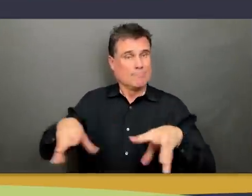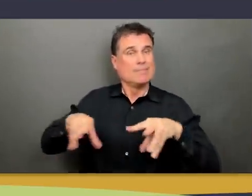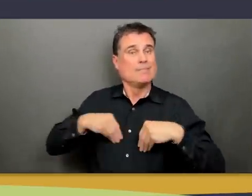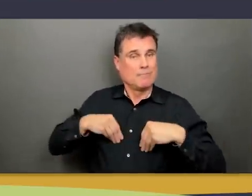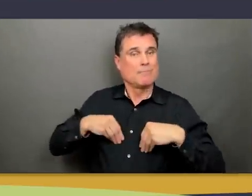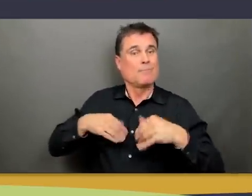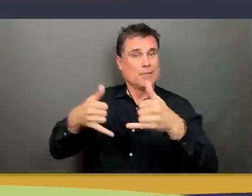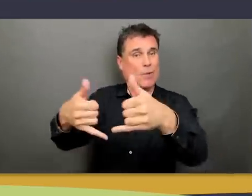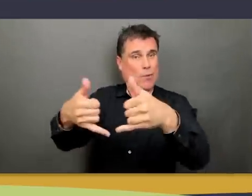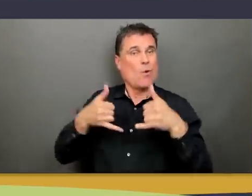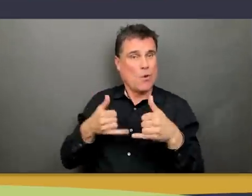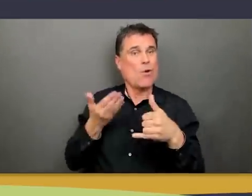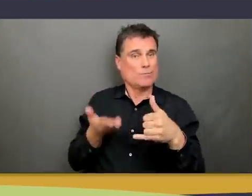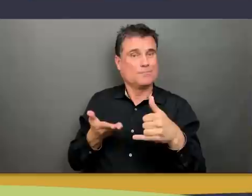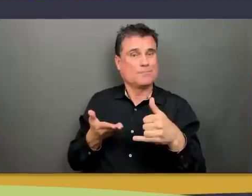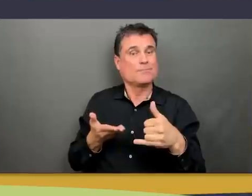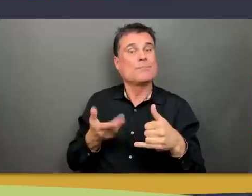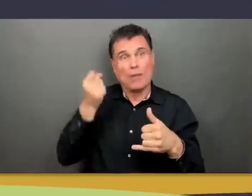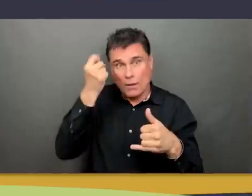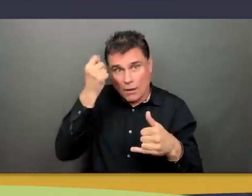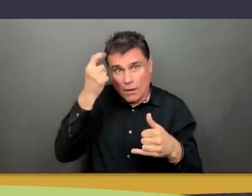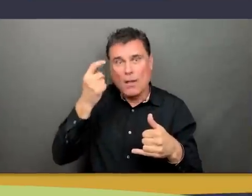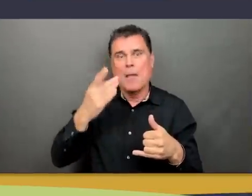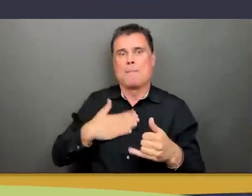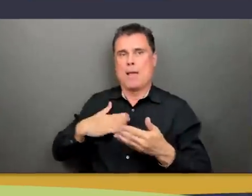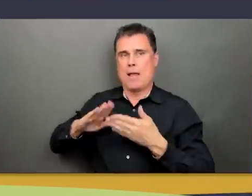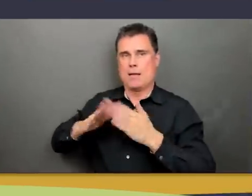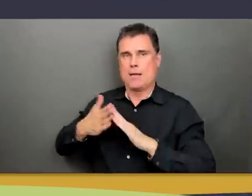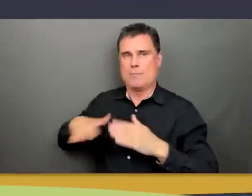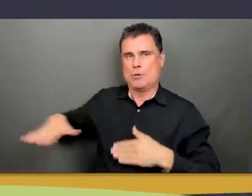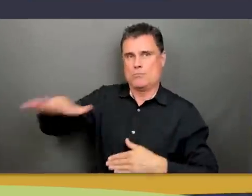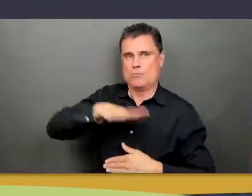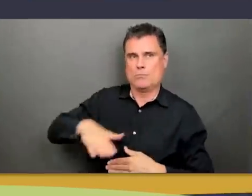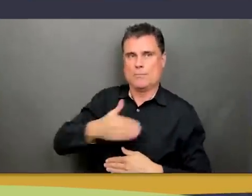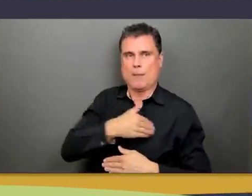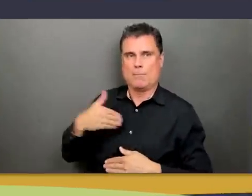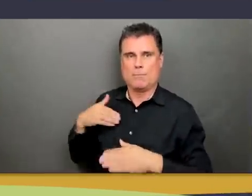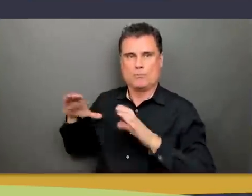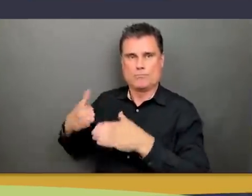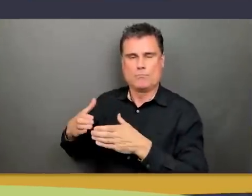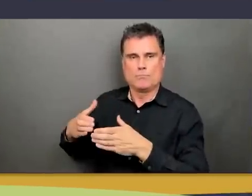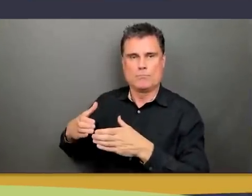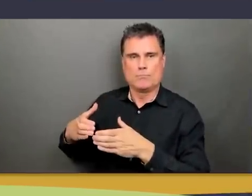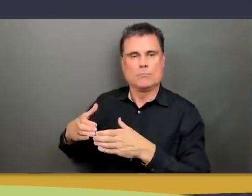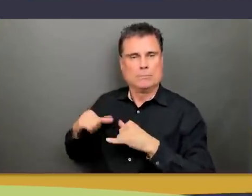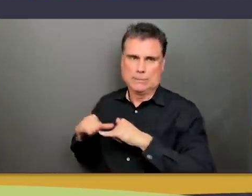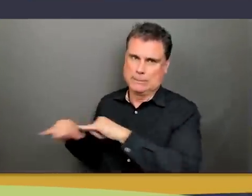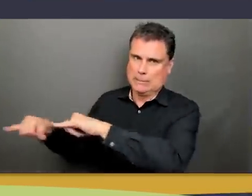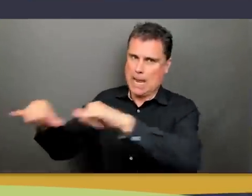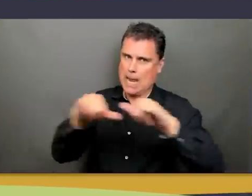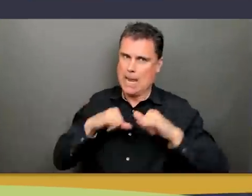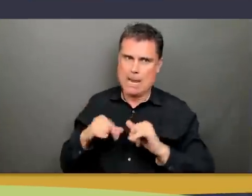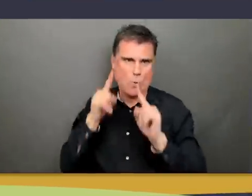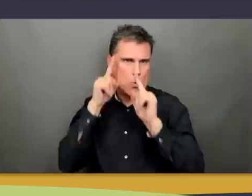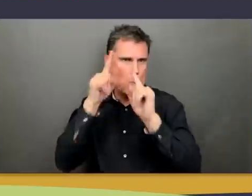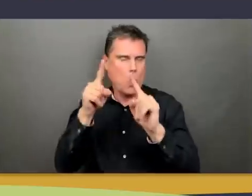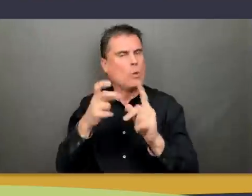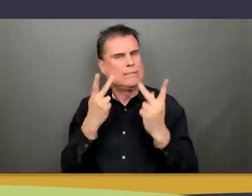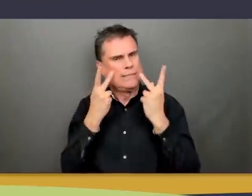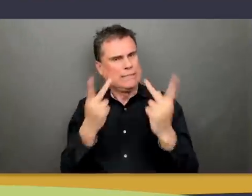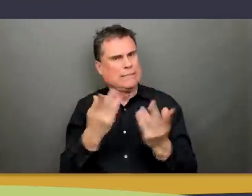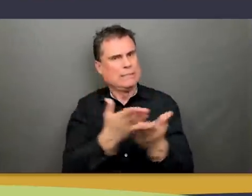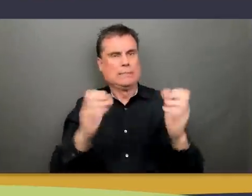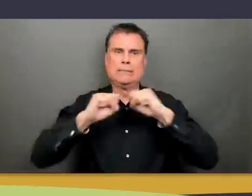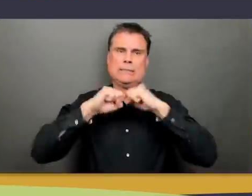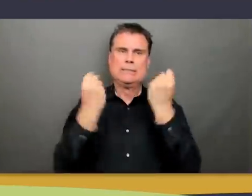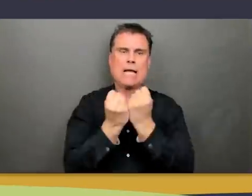are dedicated to building a society where all members are afforded the same access, opportunity, and resources to live